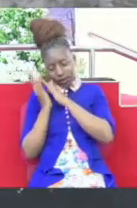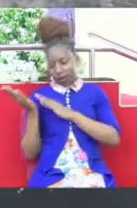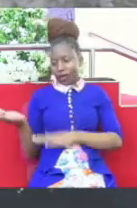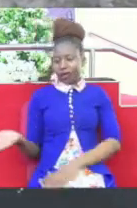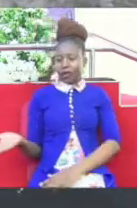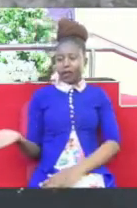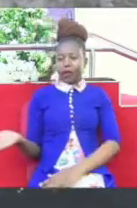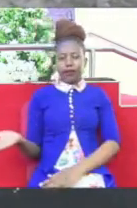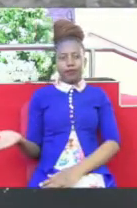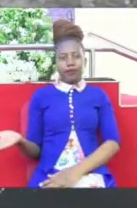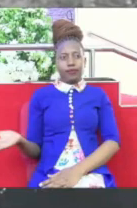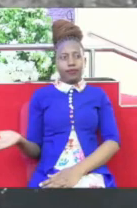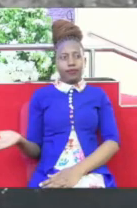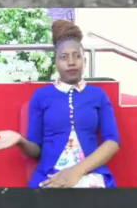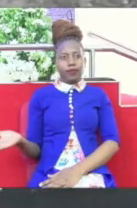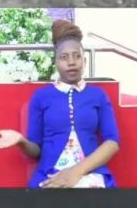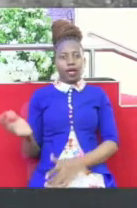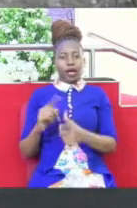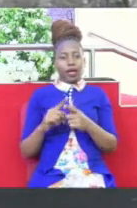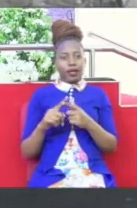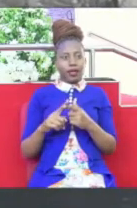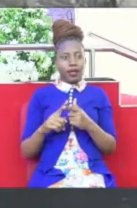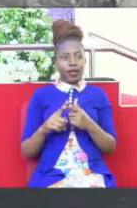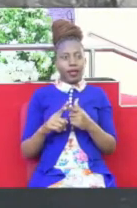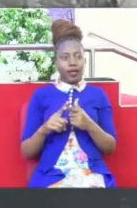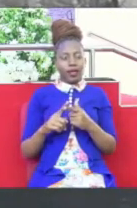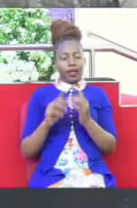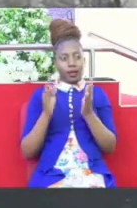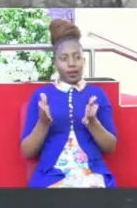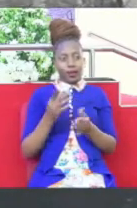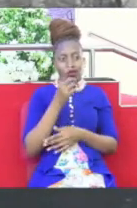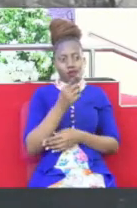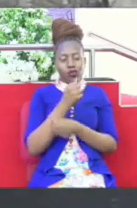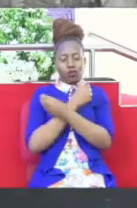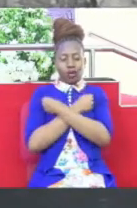your ex-mother-in-law comes along. Na yule ambaye ni mke